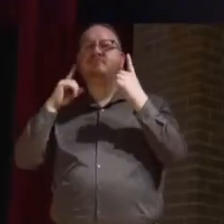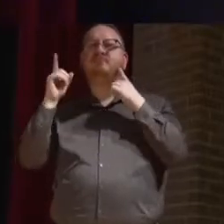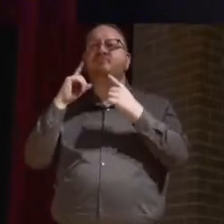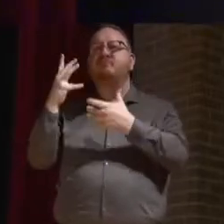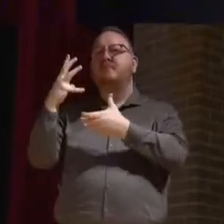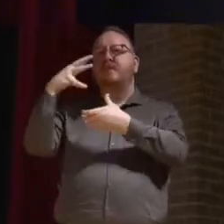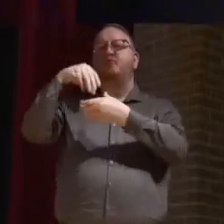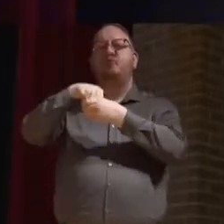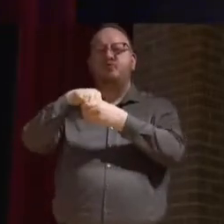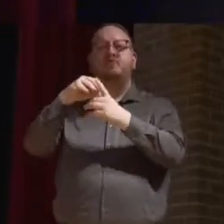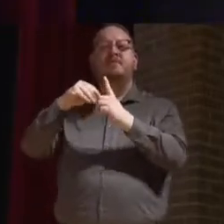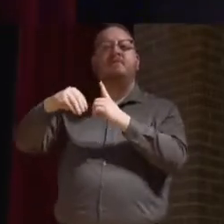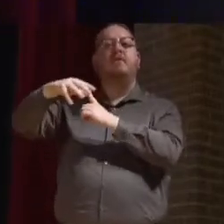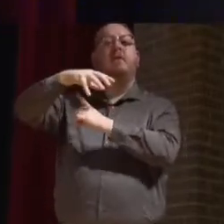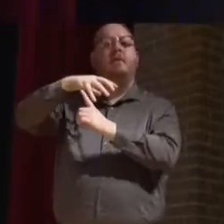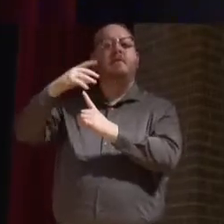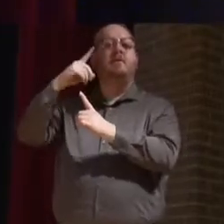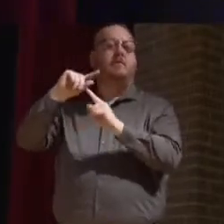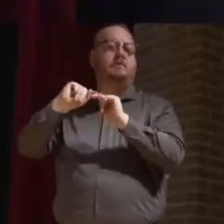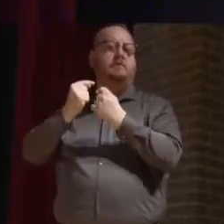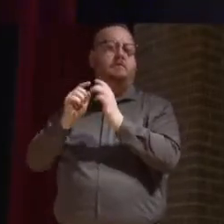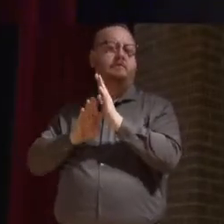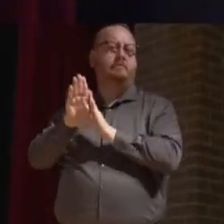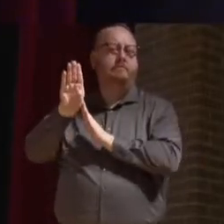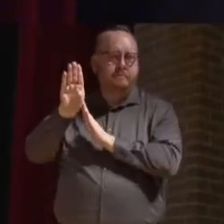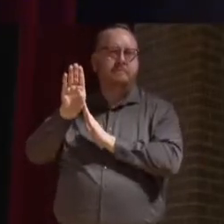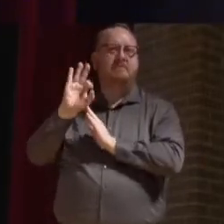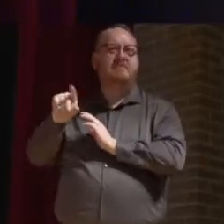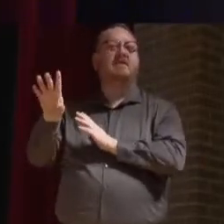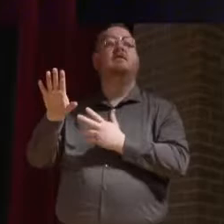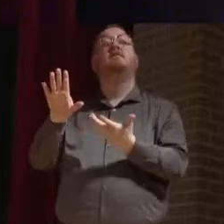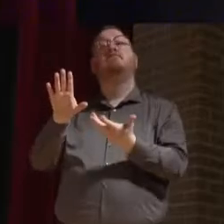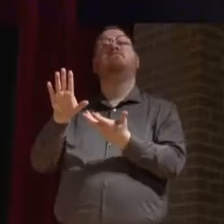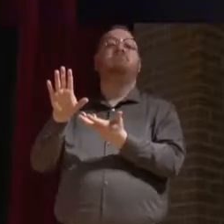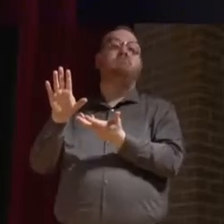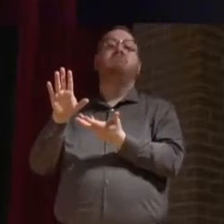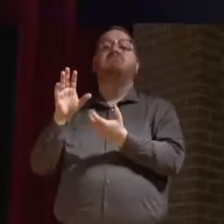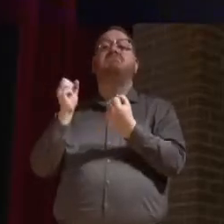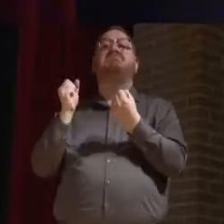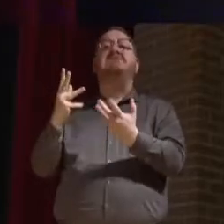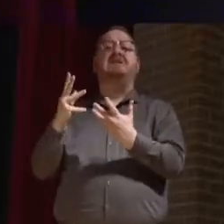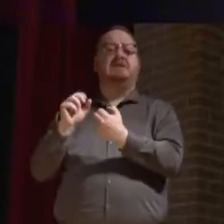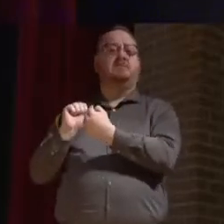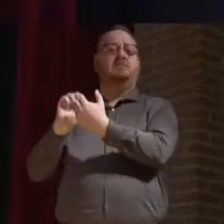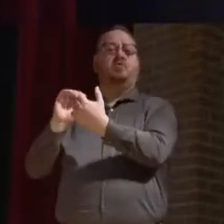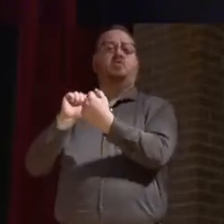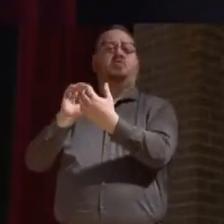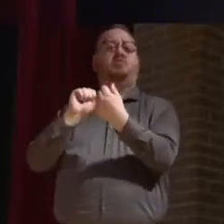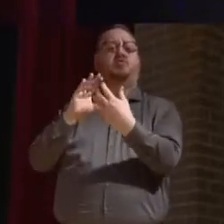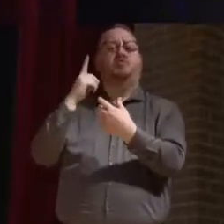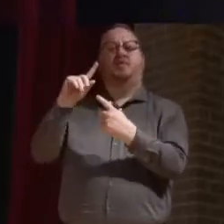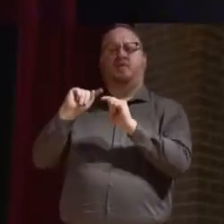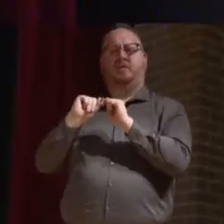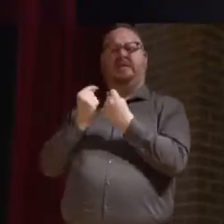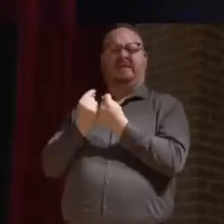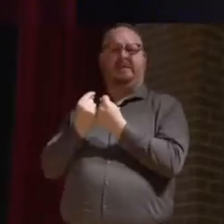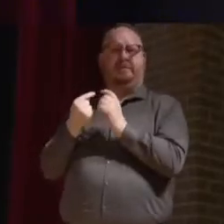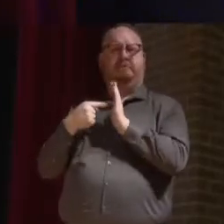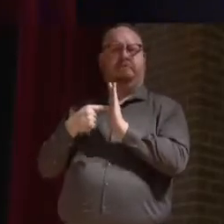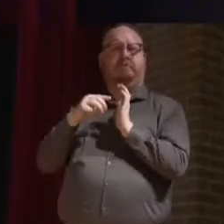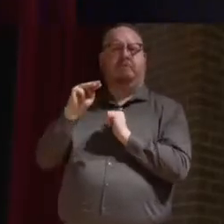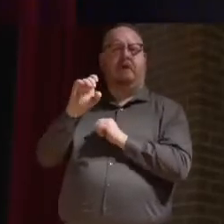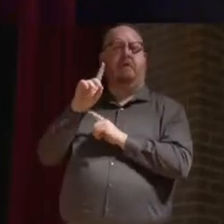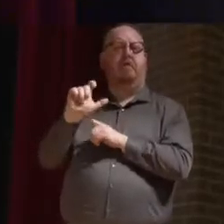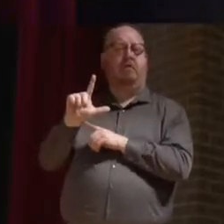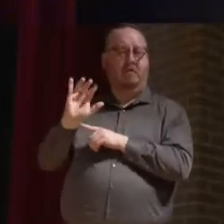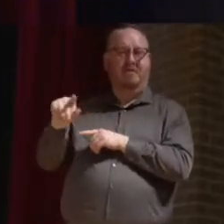inclusive environments and the team building, and that there are lots of things that can be done through that team kind of model. We even use that,